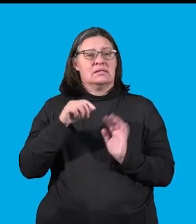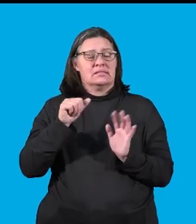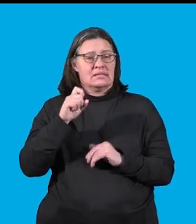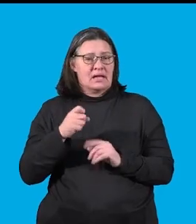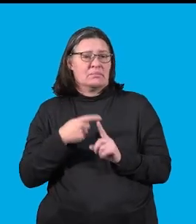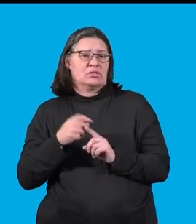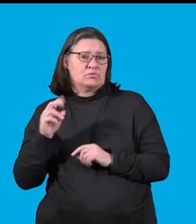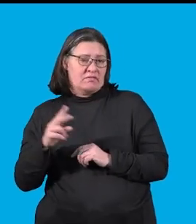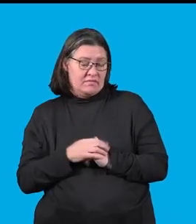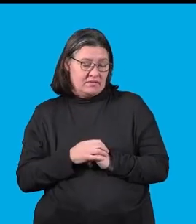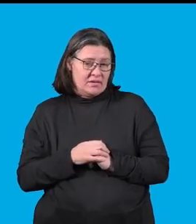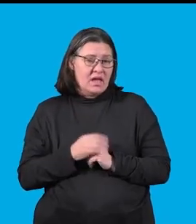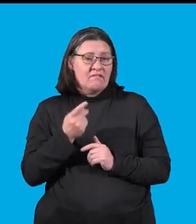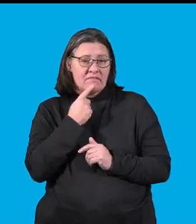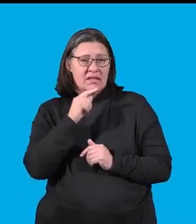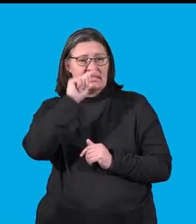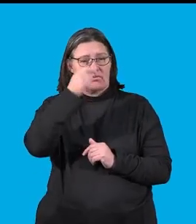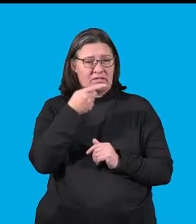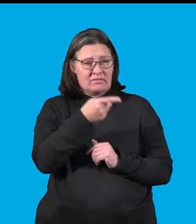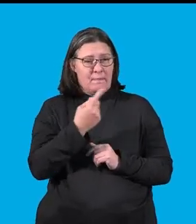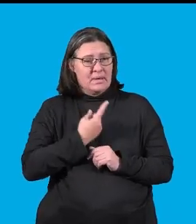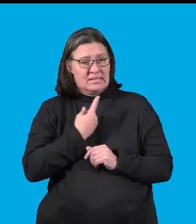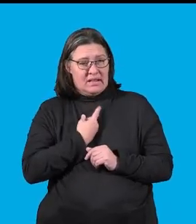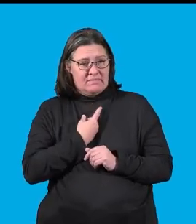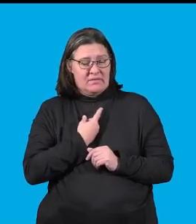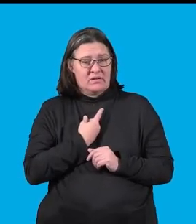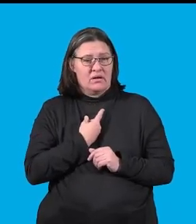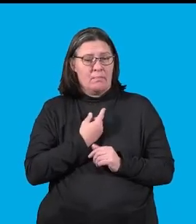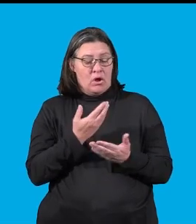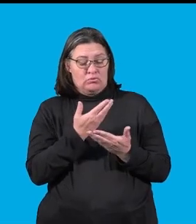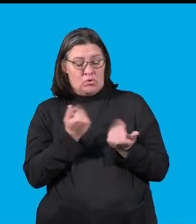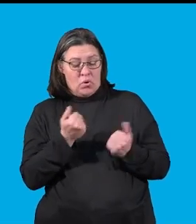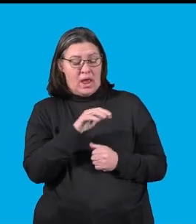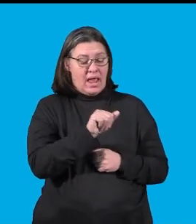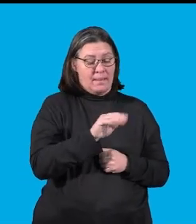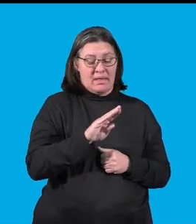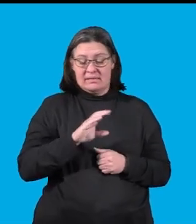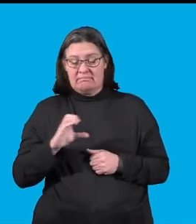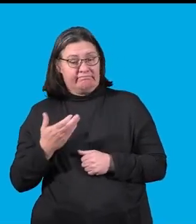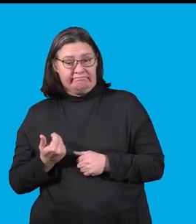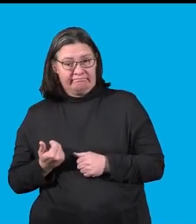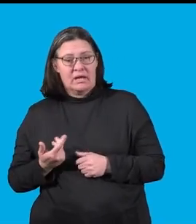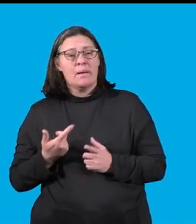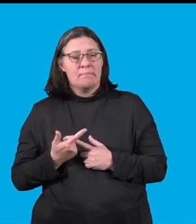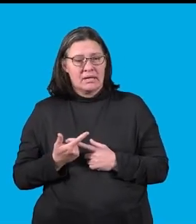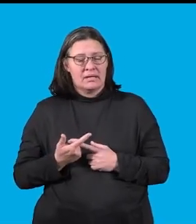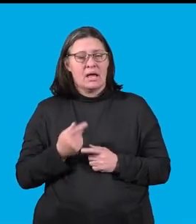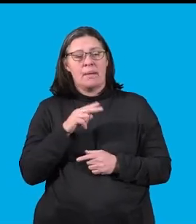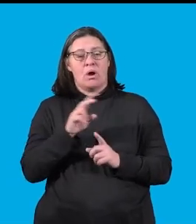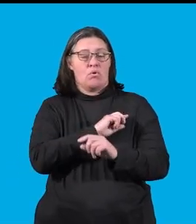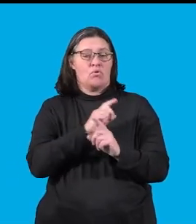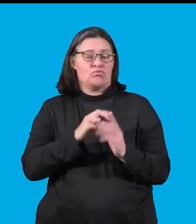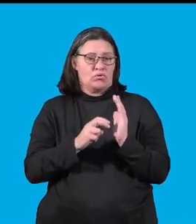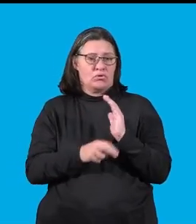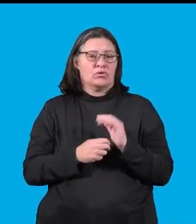that if I were to find the derivative function myself, even though I don't know a, b, and c, I would need to use the power rule.